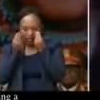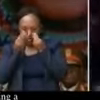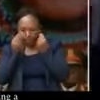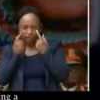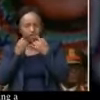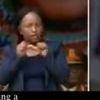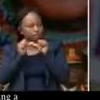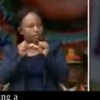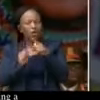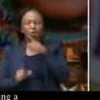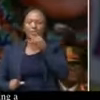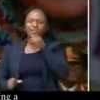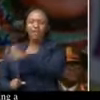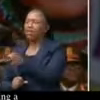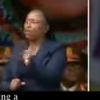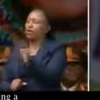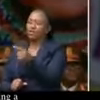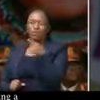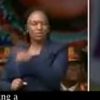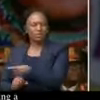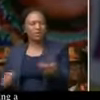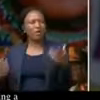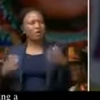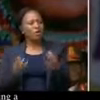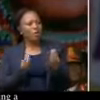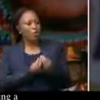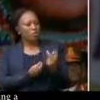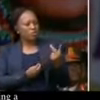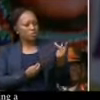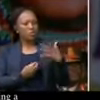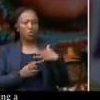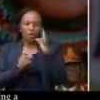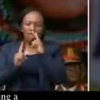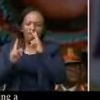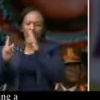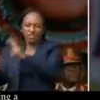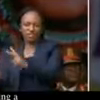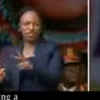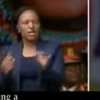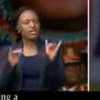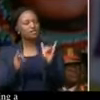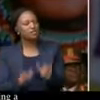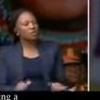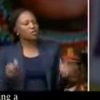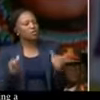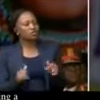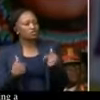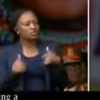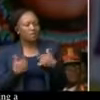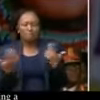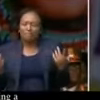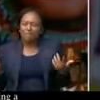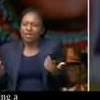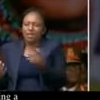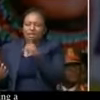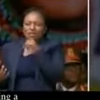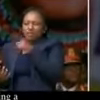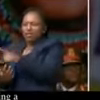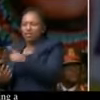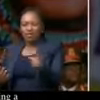We, together with you, promised them a quiet visit. They are still waiting. What do I tell them when